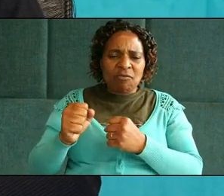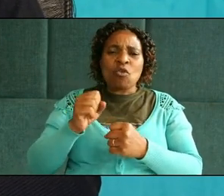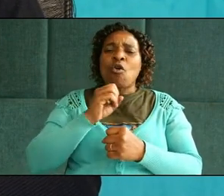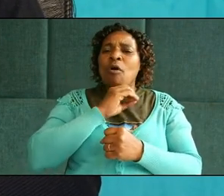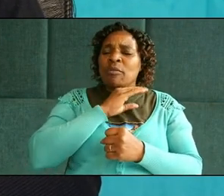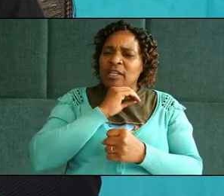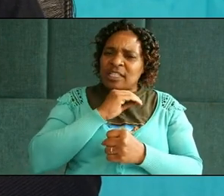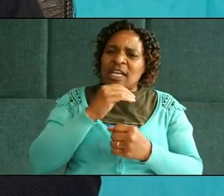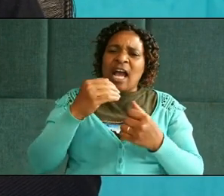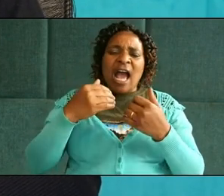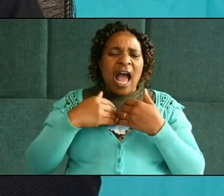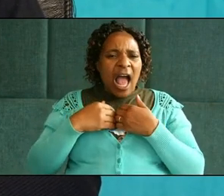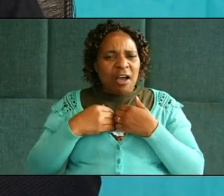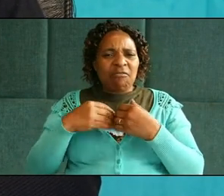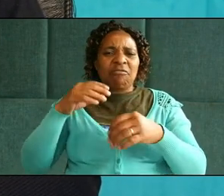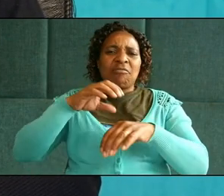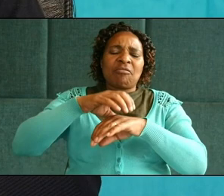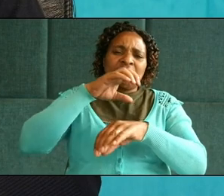had plagues,